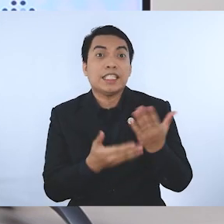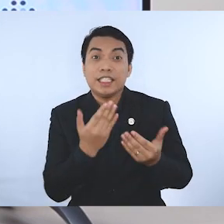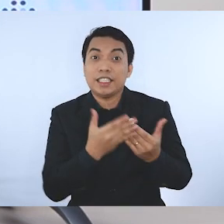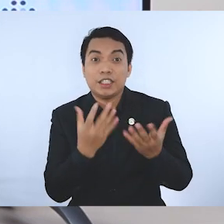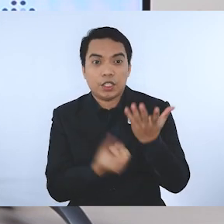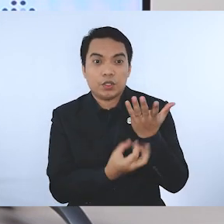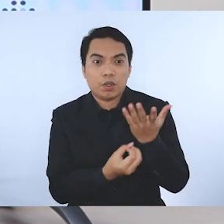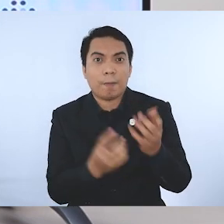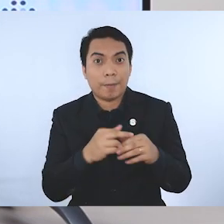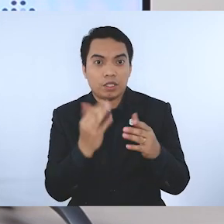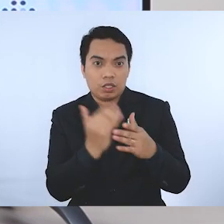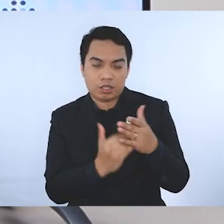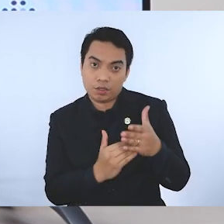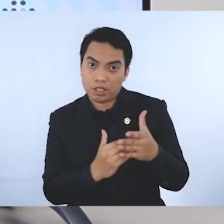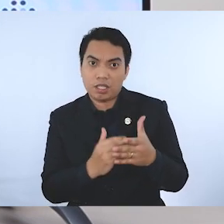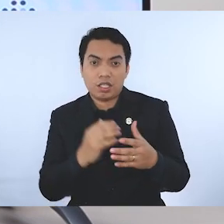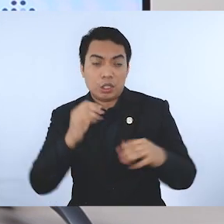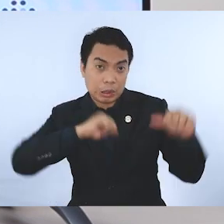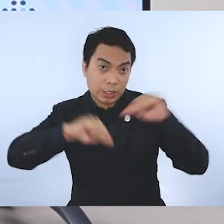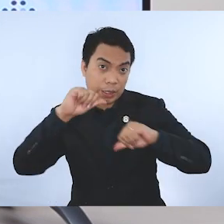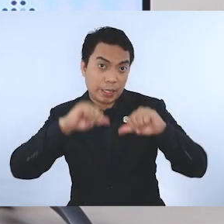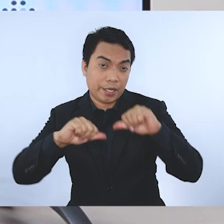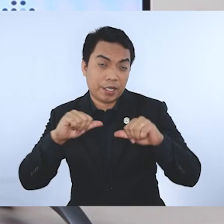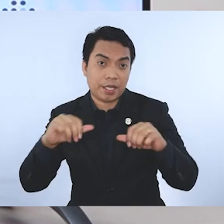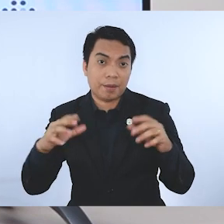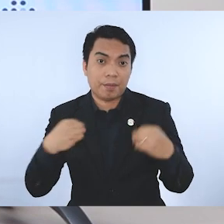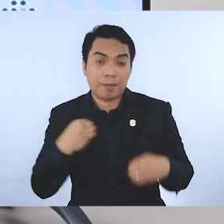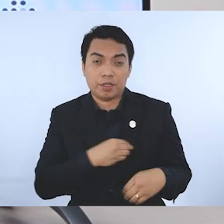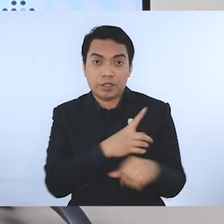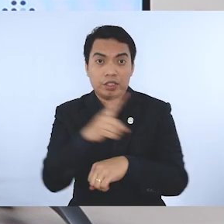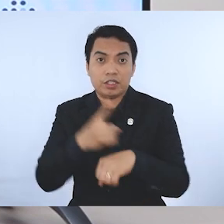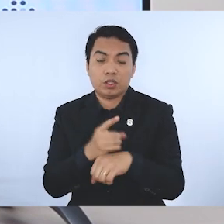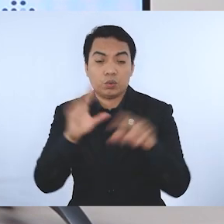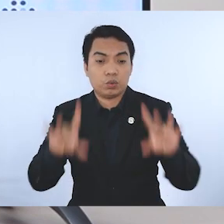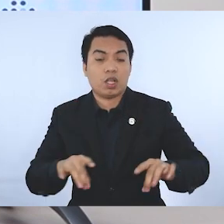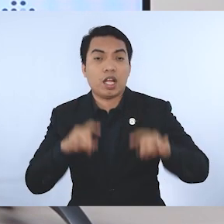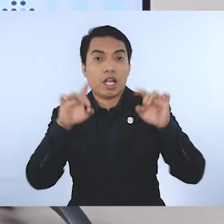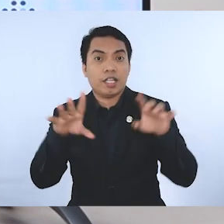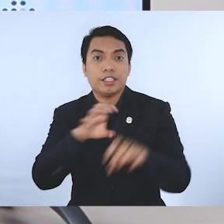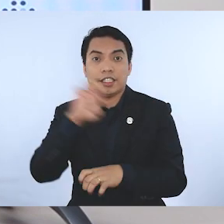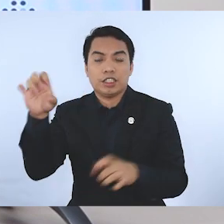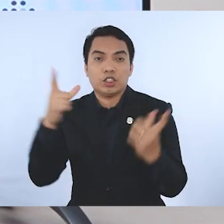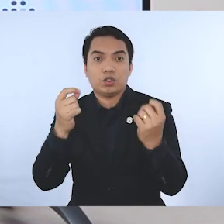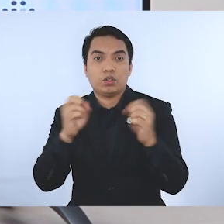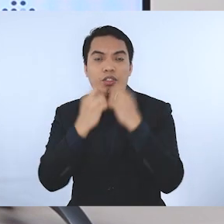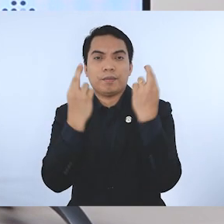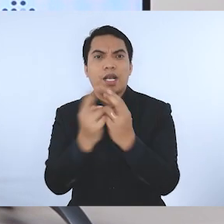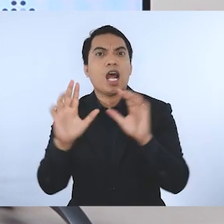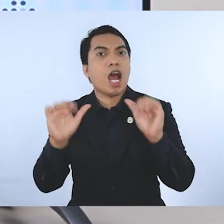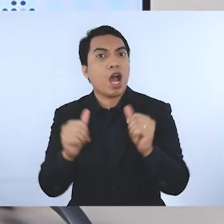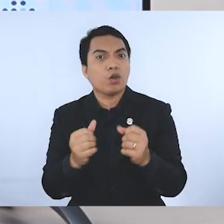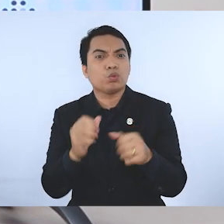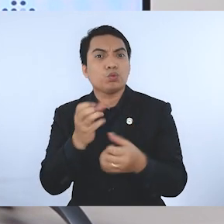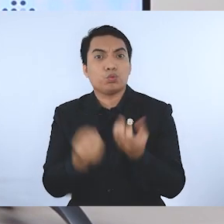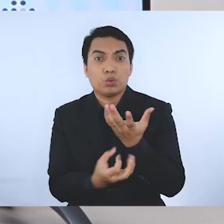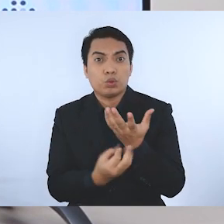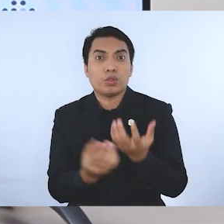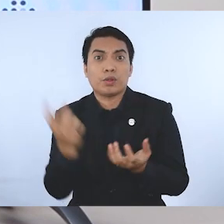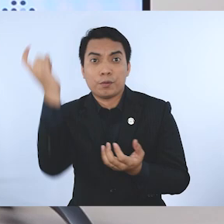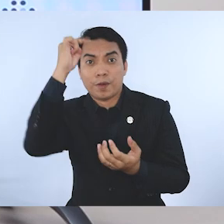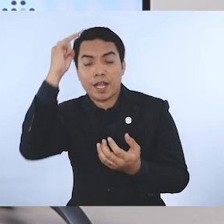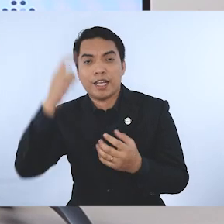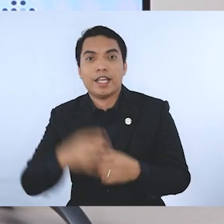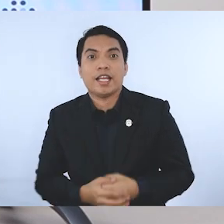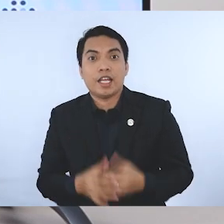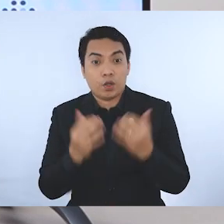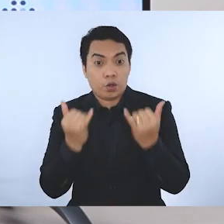on healthy ingredients, the Brethren in the District of Australia East conducted a seminar on how to cook wisely so that in the midst